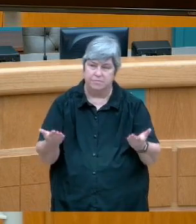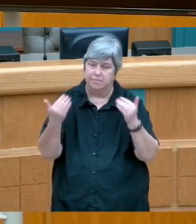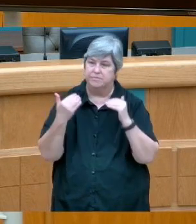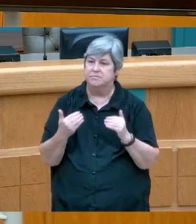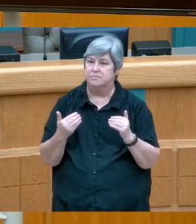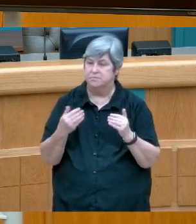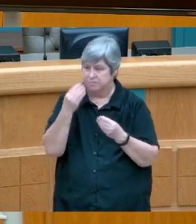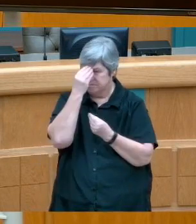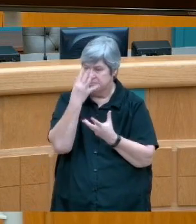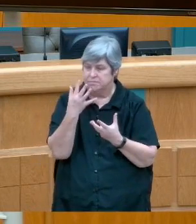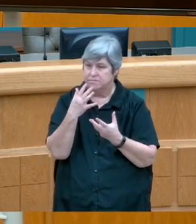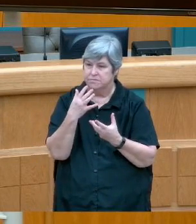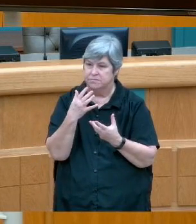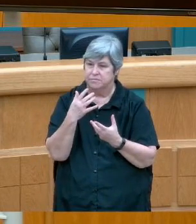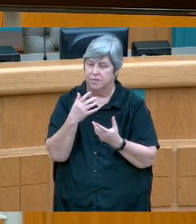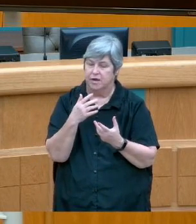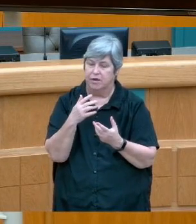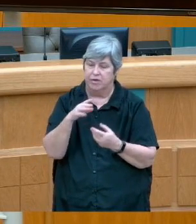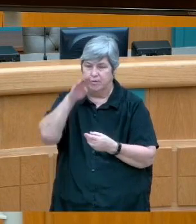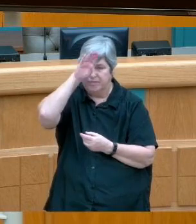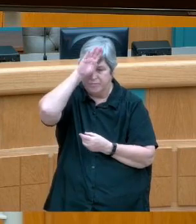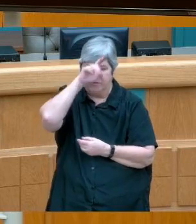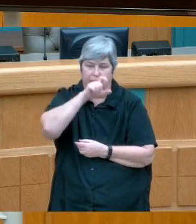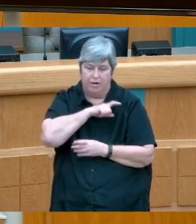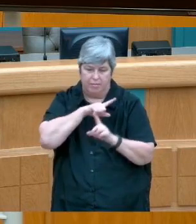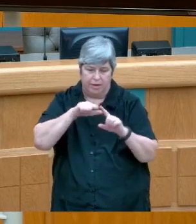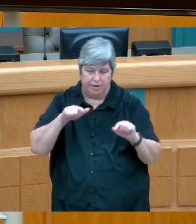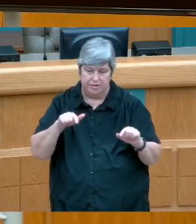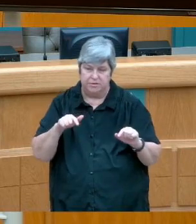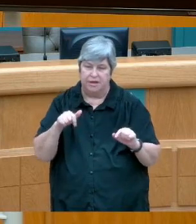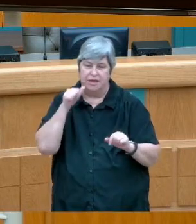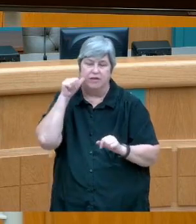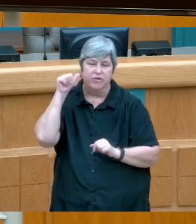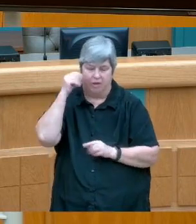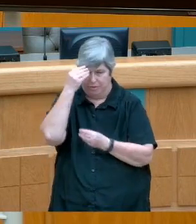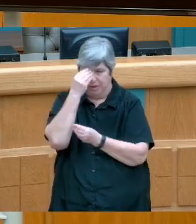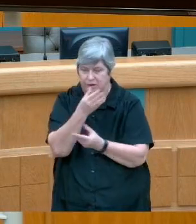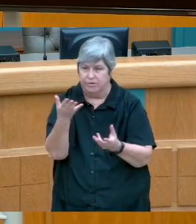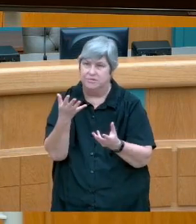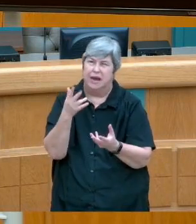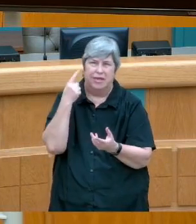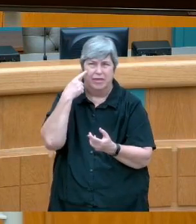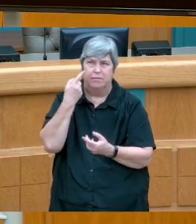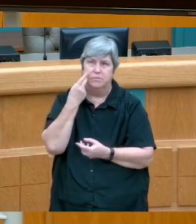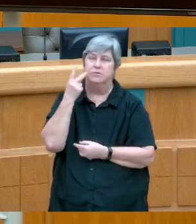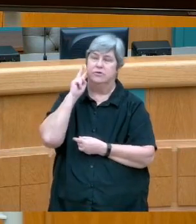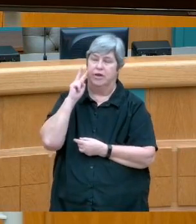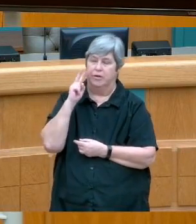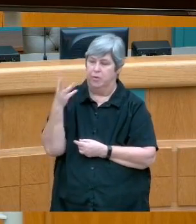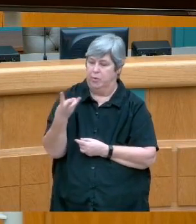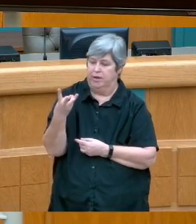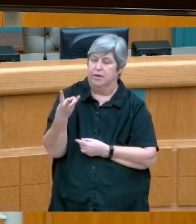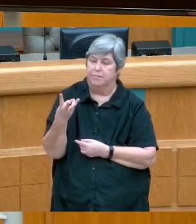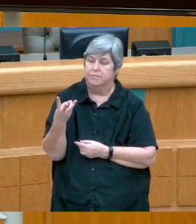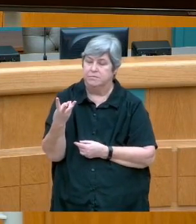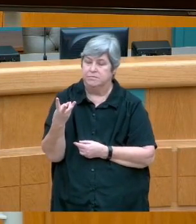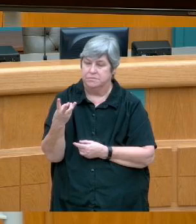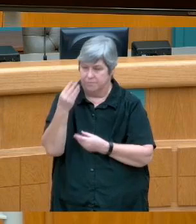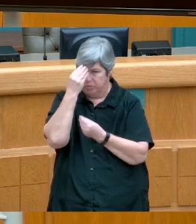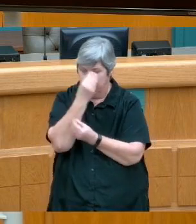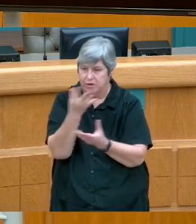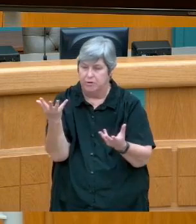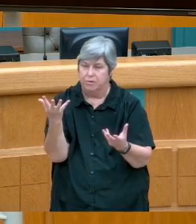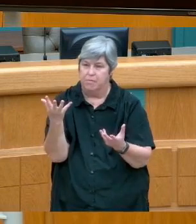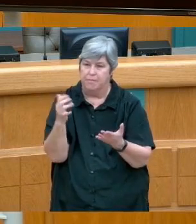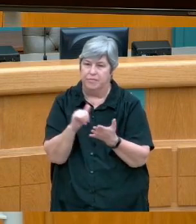Just a quick update on first responders. So yesterday we had notified the community, actually 2 days ago on Wednesday, we had notified